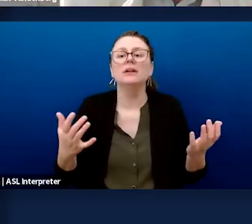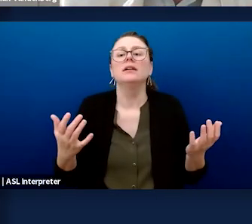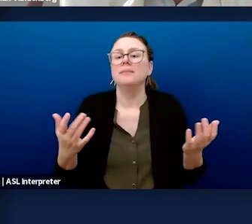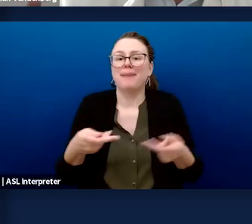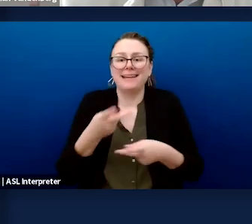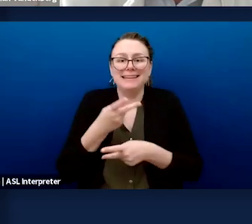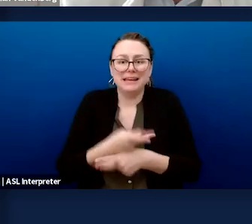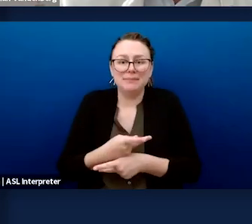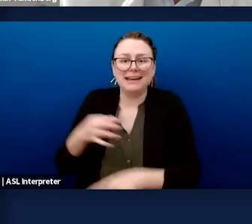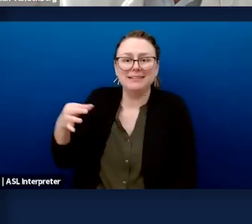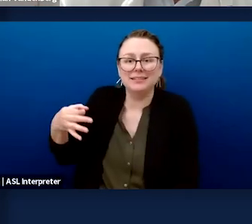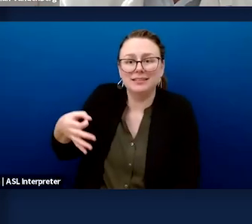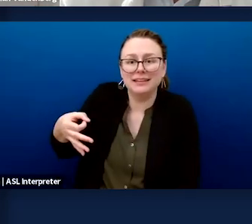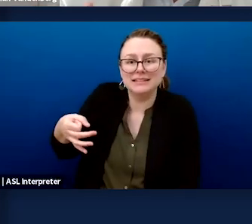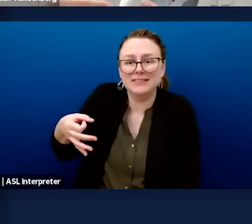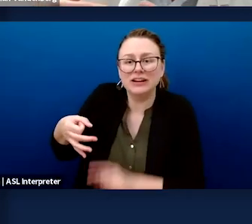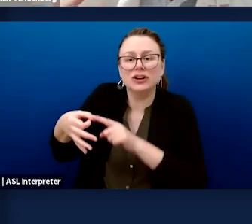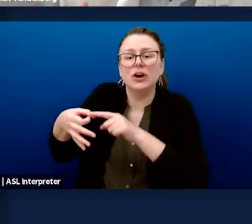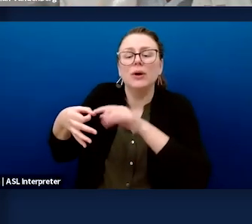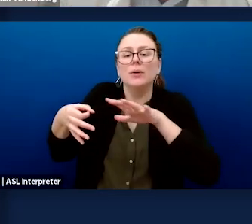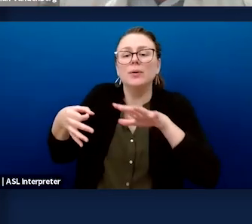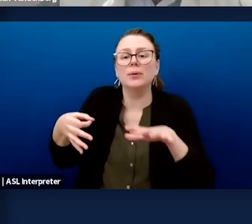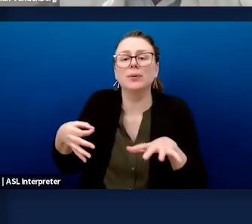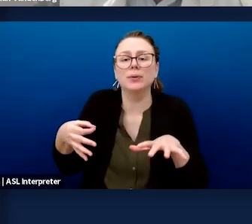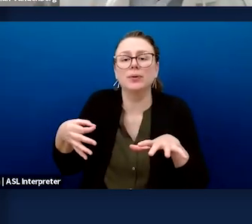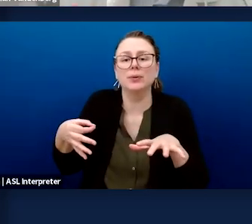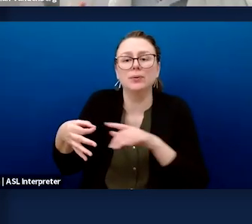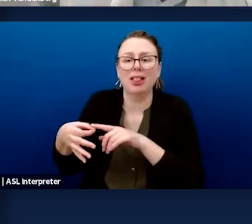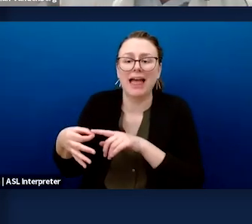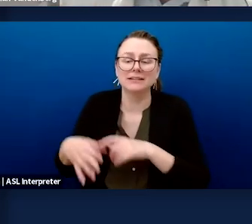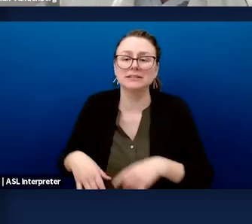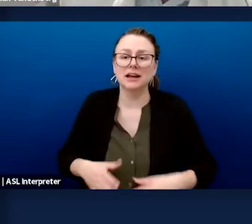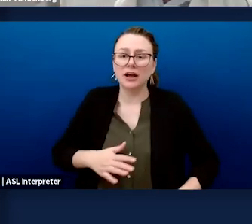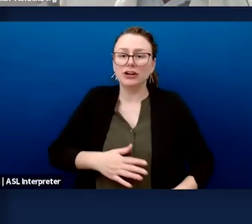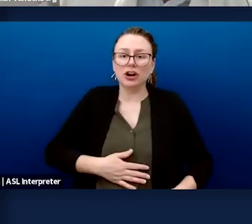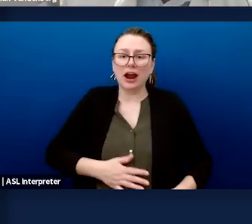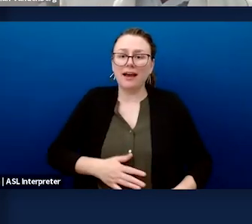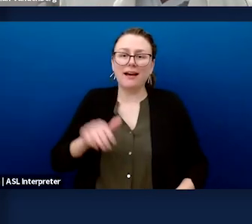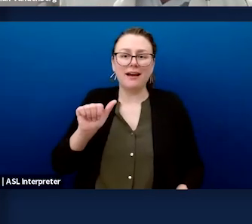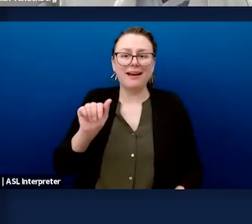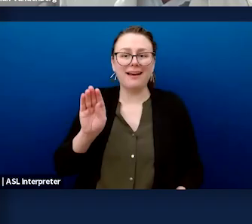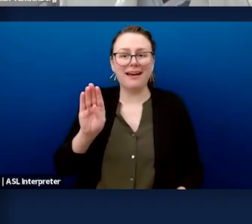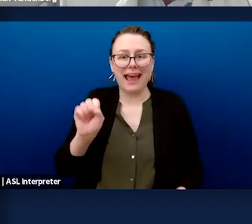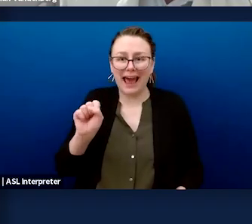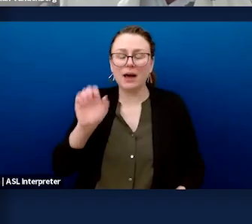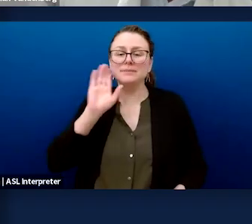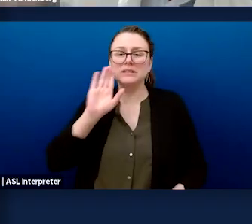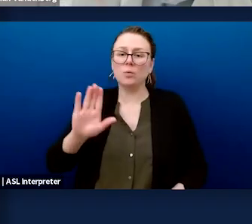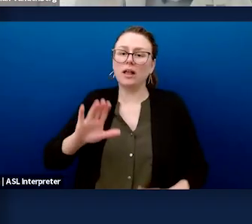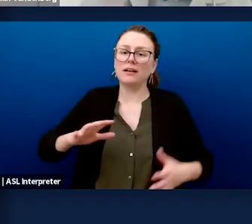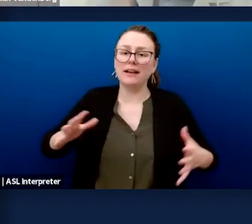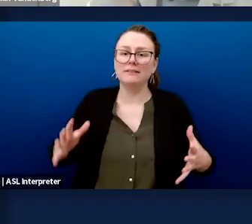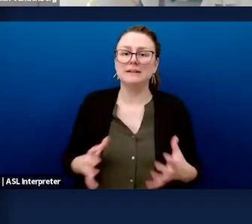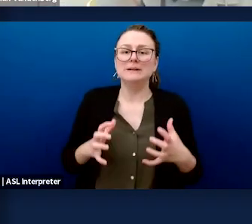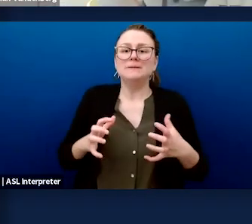that sphincter, and abdominal musculature kind of pushes that stool out, helps push that